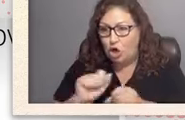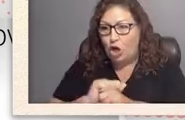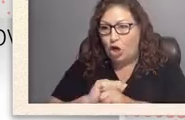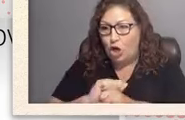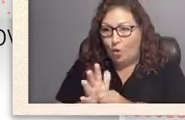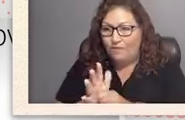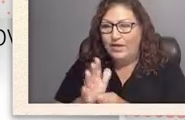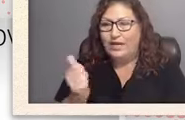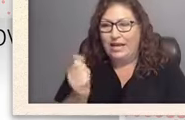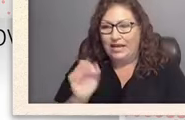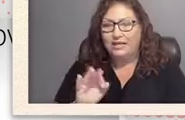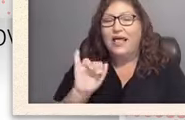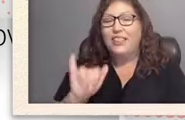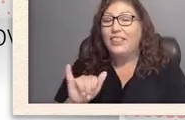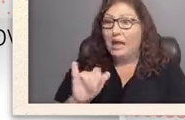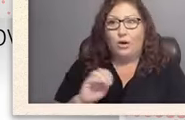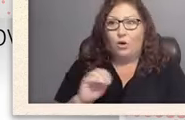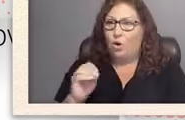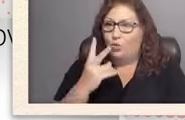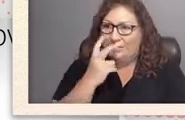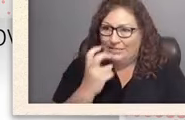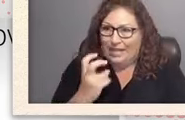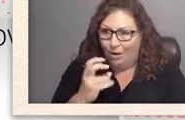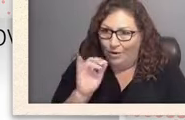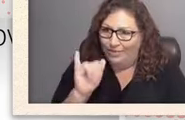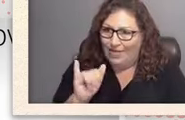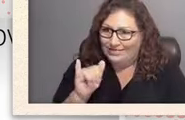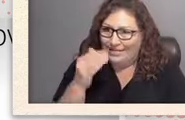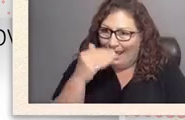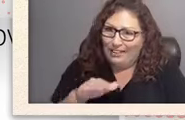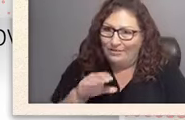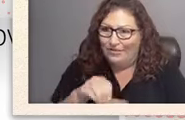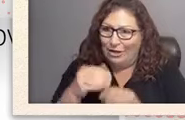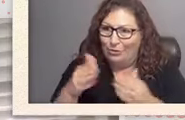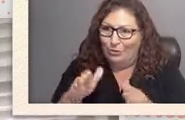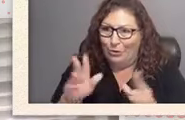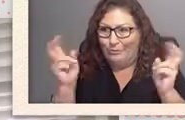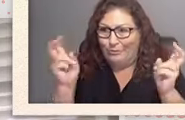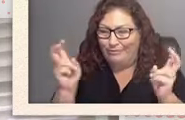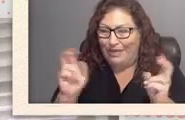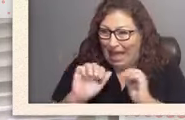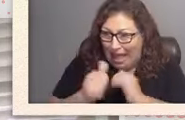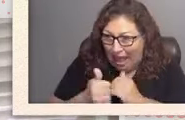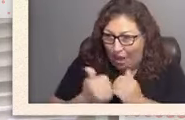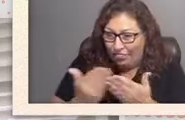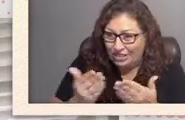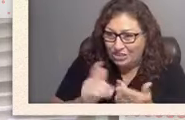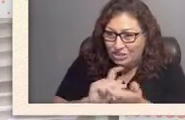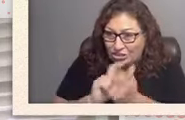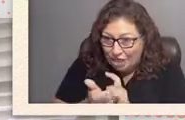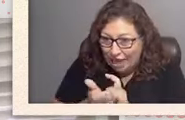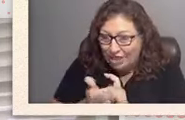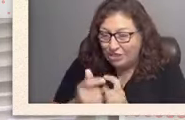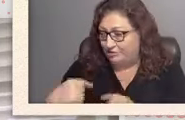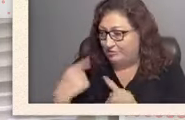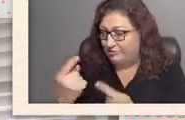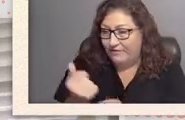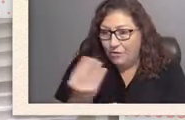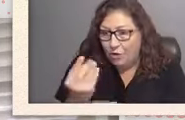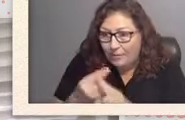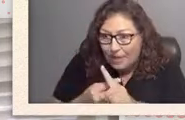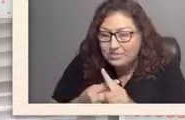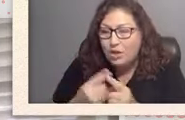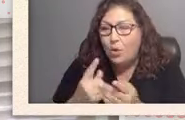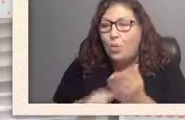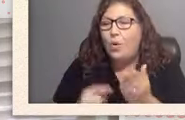which is no doubt the elephant in the room that we should talk about right now. Like, how have things changed in the last couple months? What are the